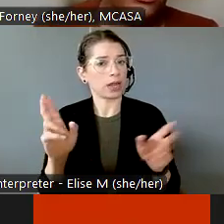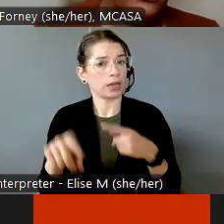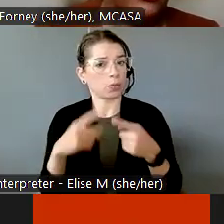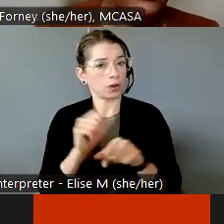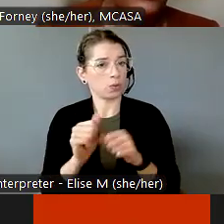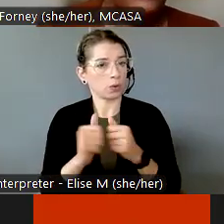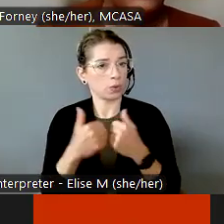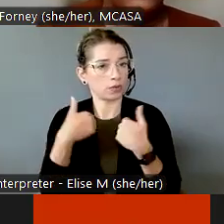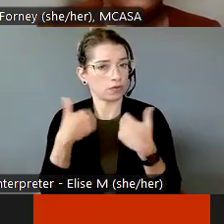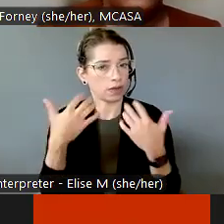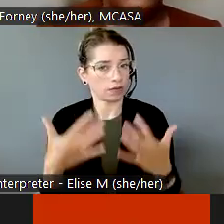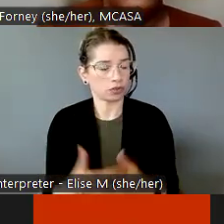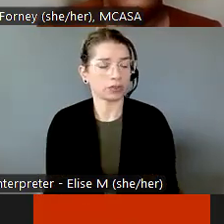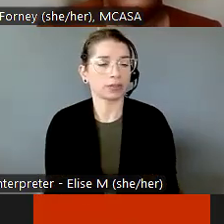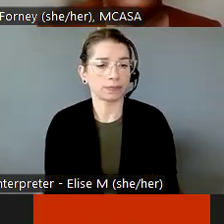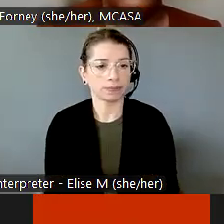survivors.